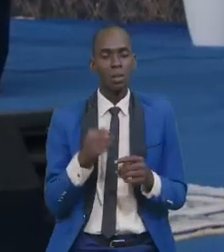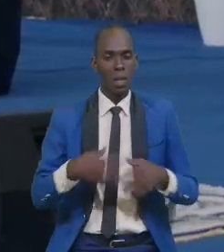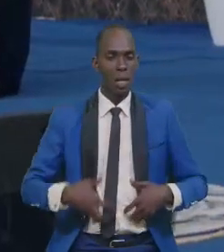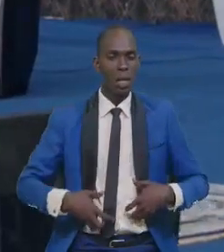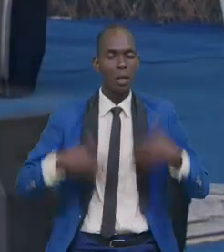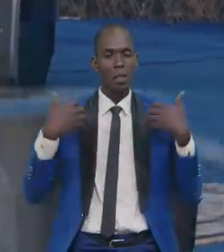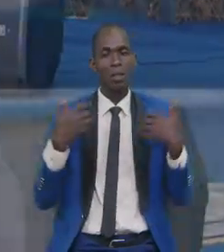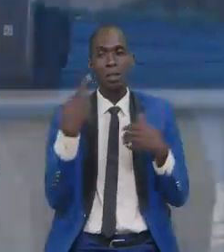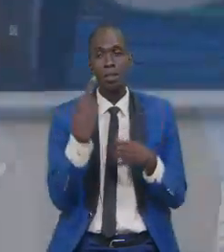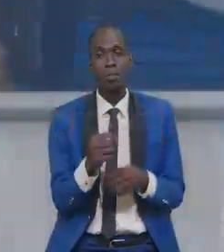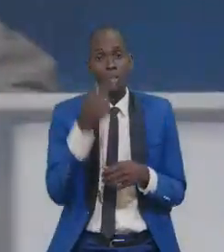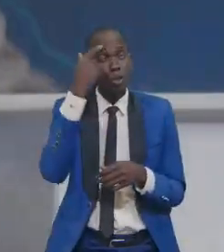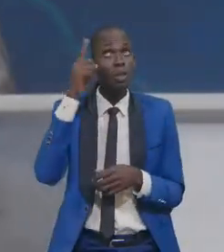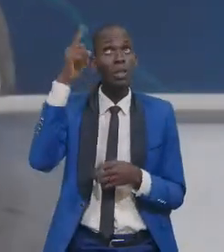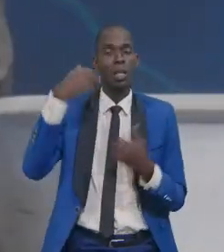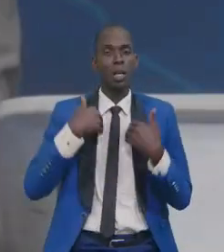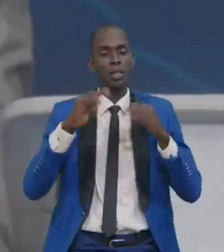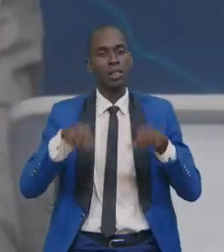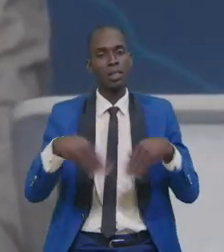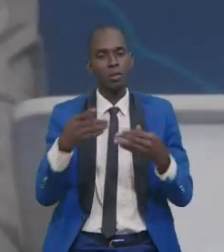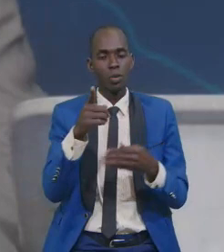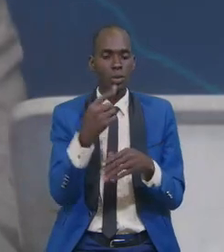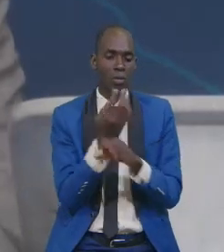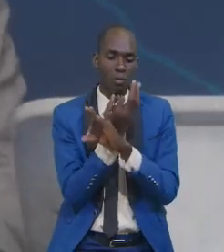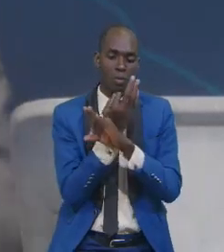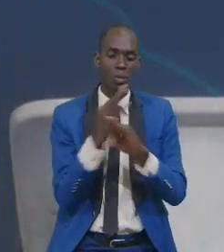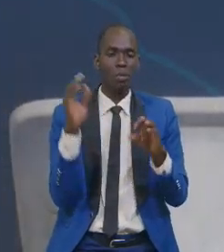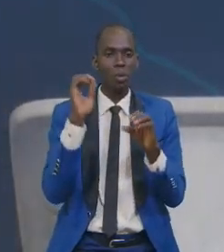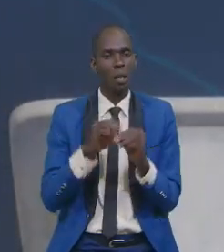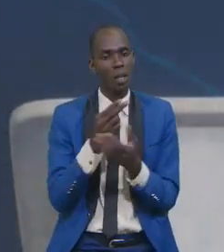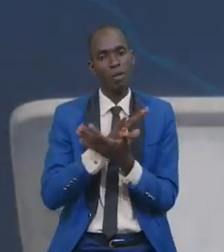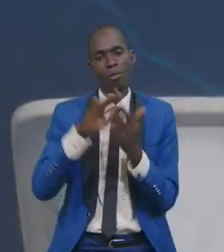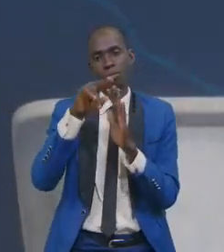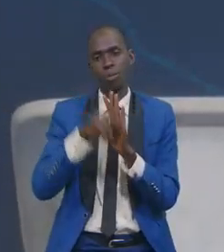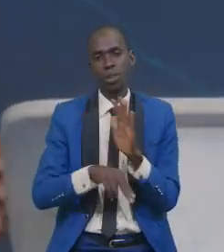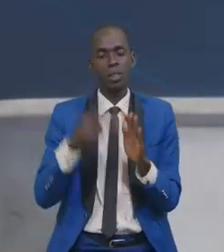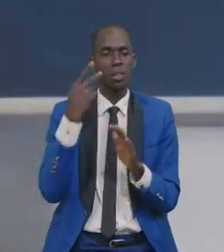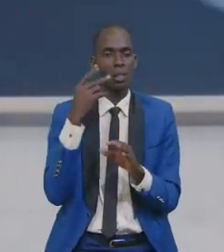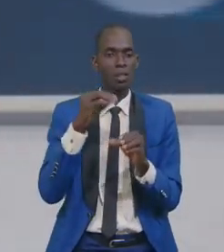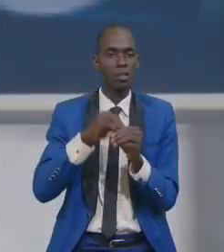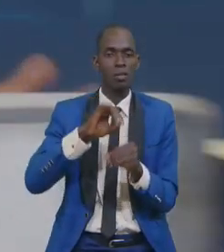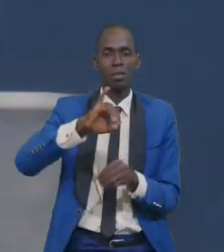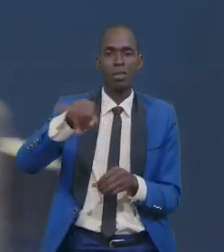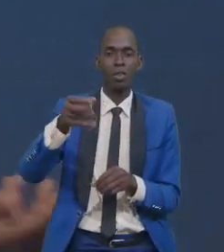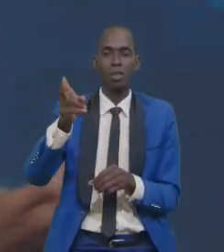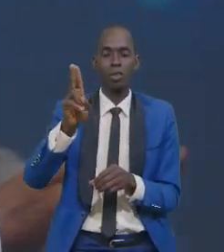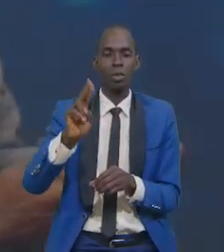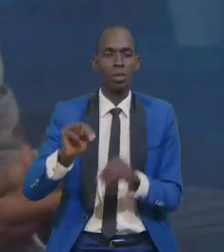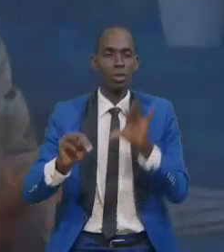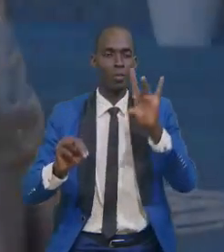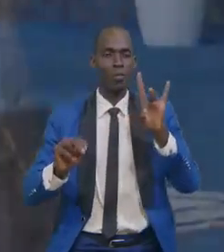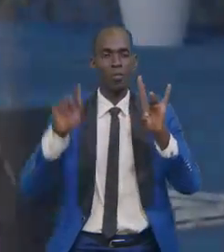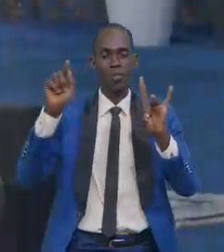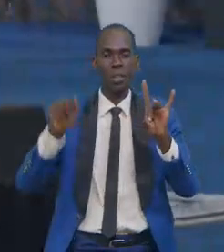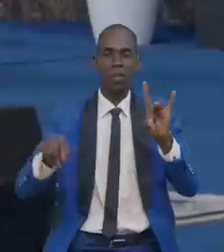Because it gives you the freedom in holiness. We're looking at John chapter 8, verse 30.